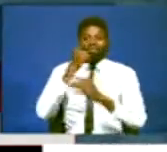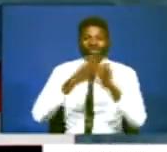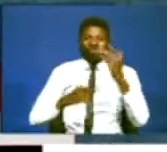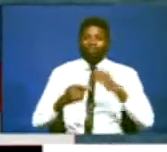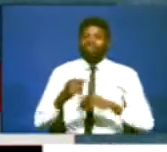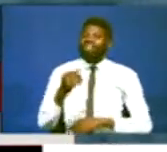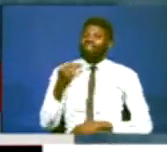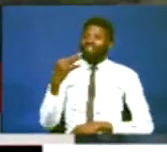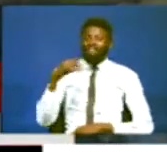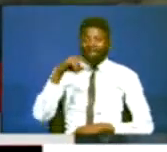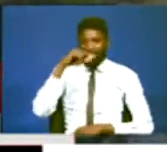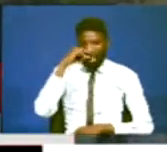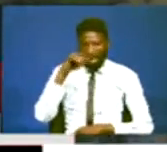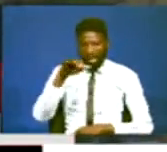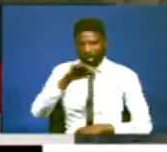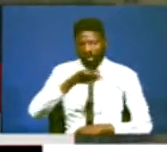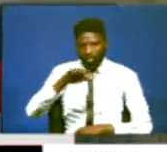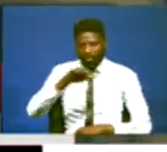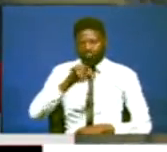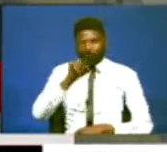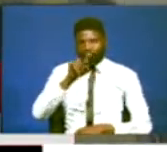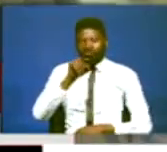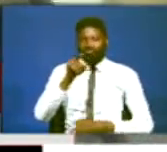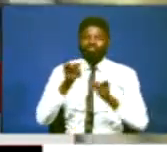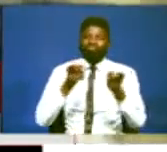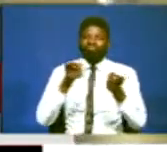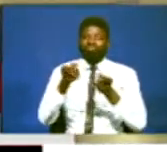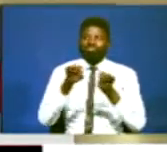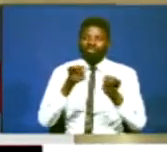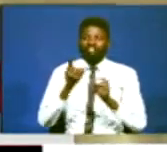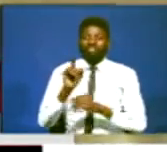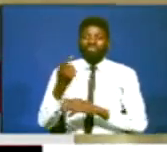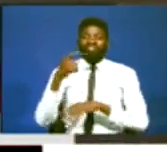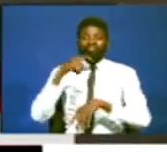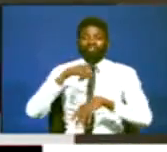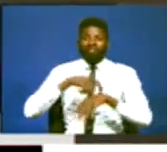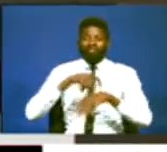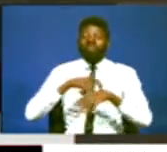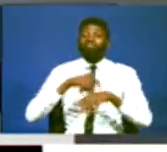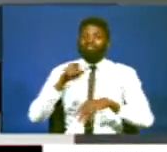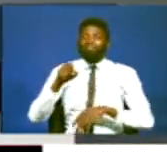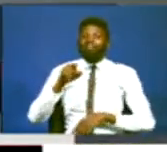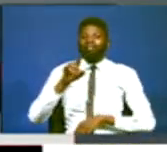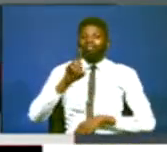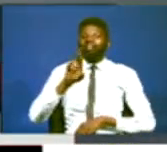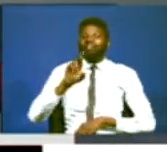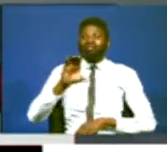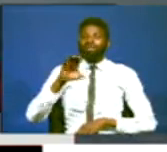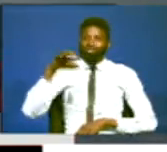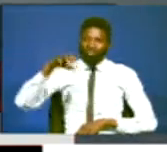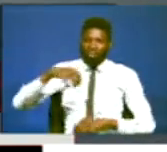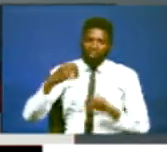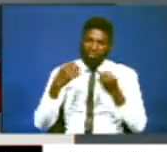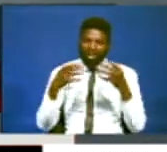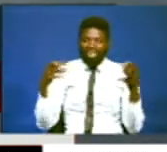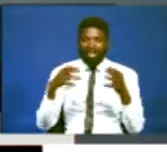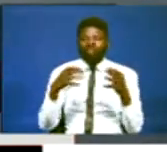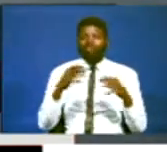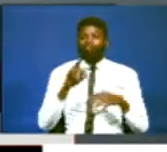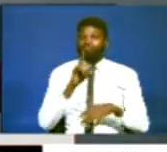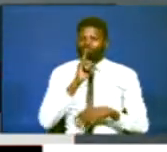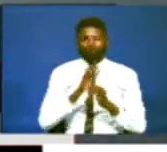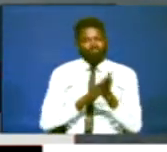Lake Kivu. This is the first major step for the DRC. Many companies have expressed interest in the gas blocks of